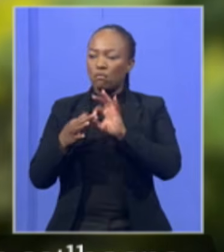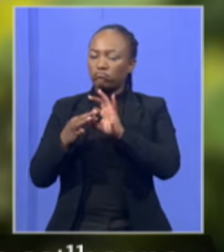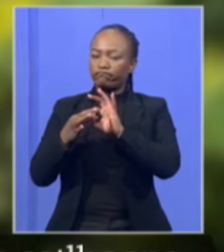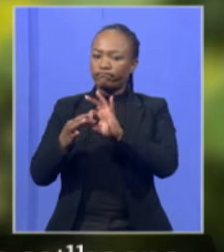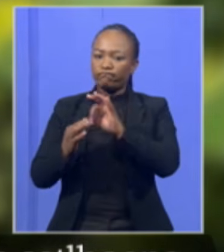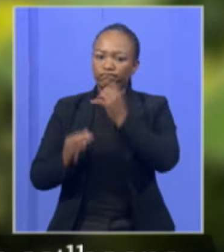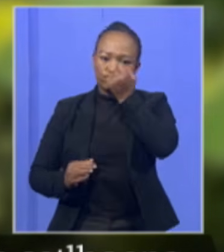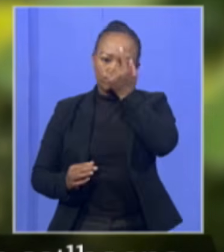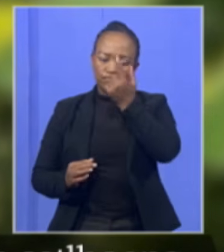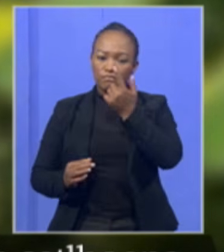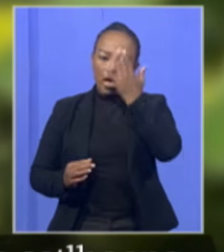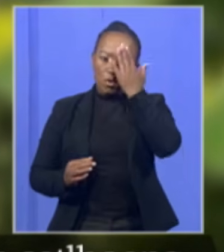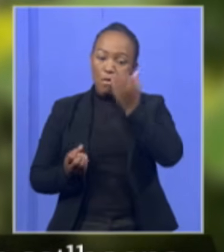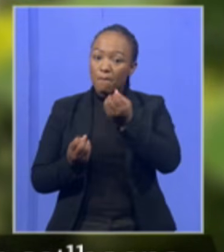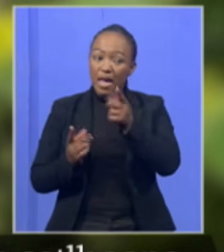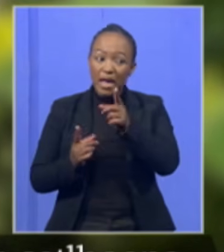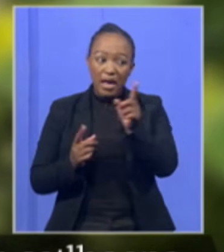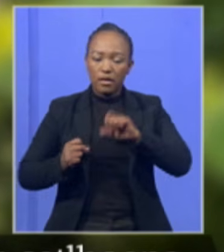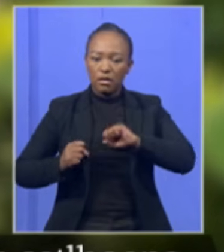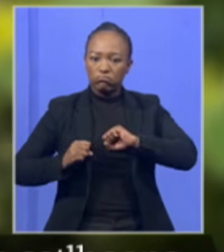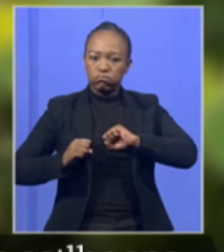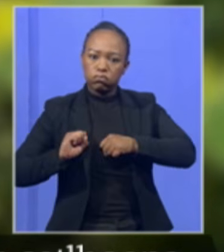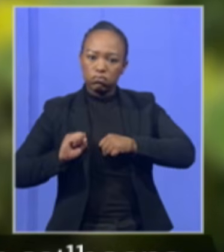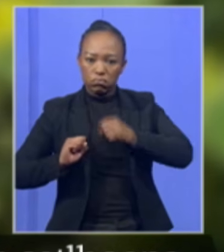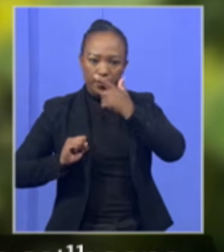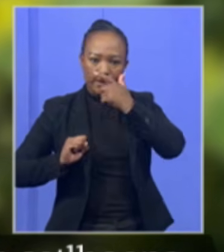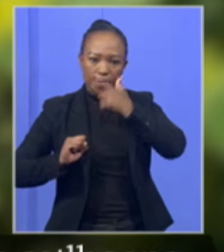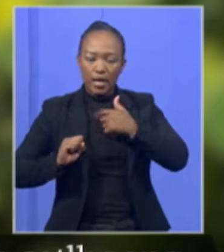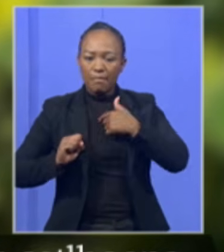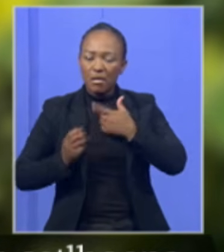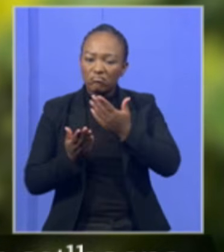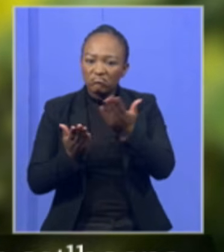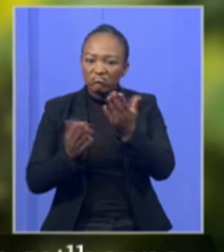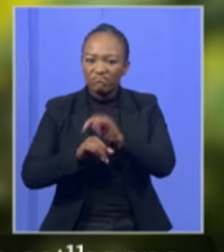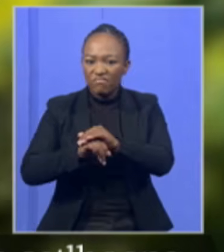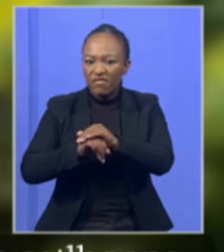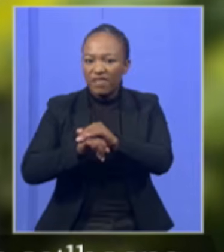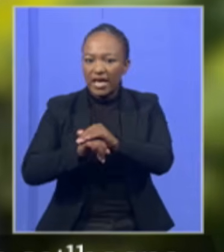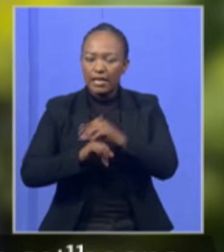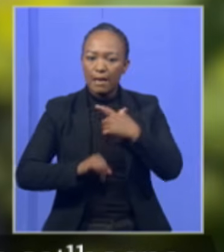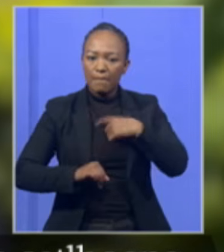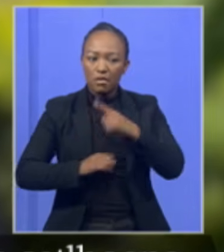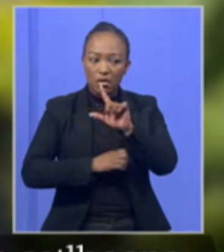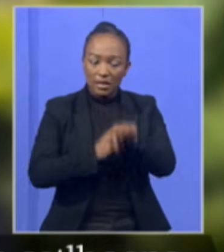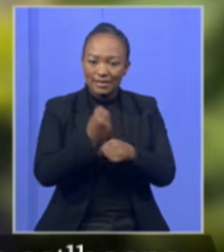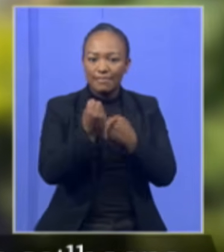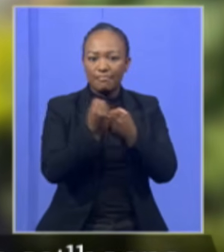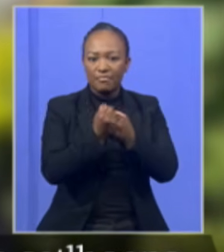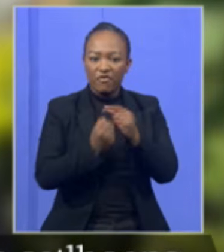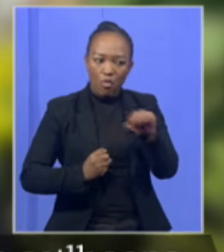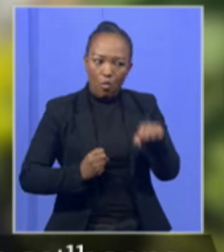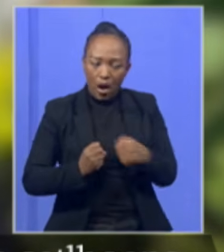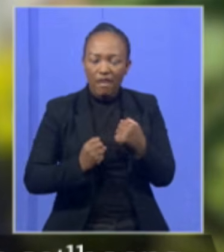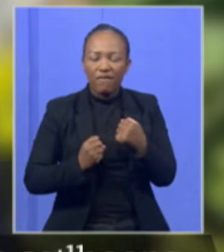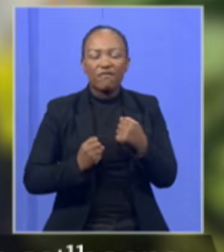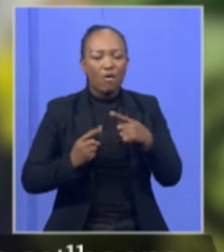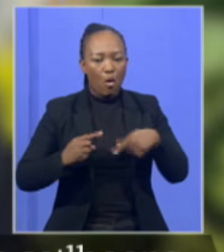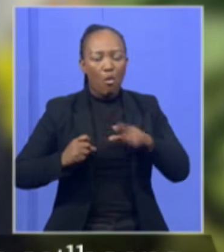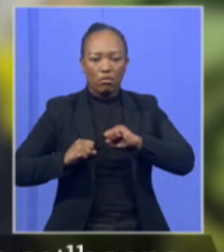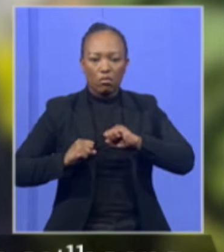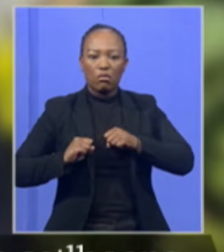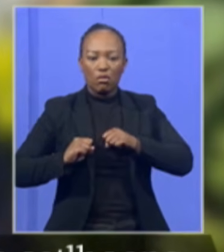pain that many today feel. I want to express to them the support of France, my personal support, as well as that of my wife. We